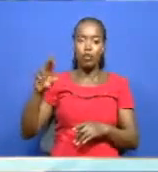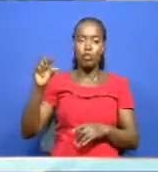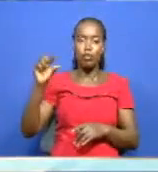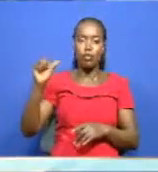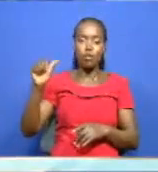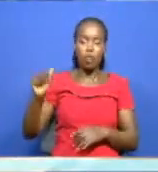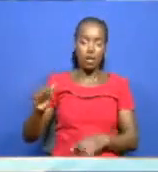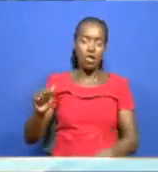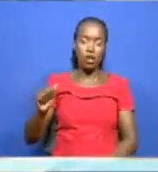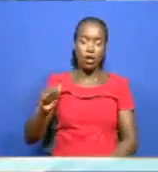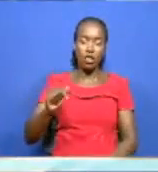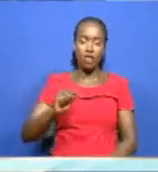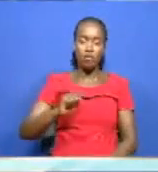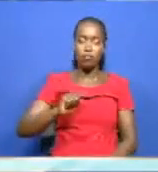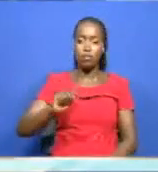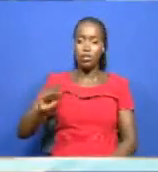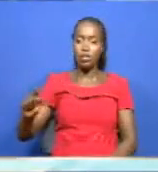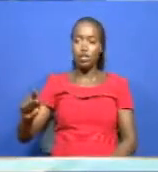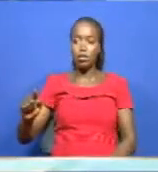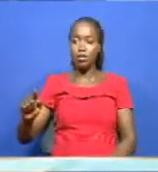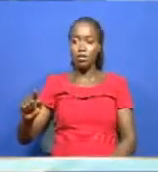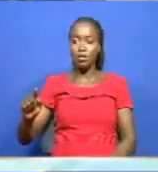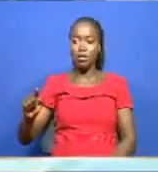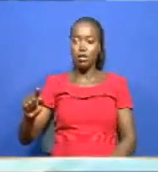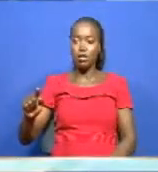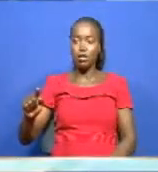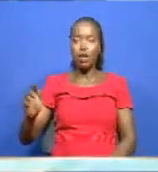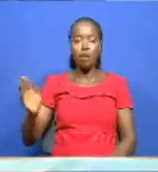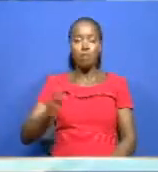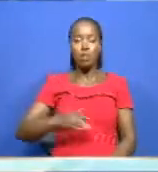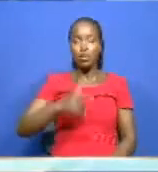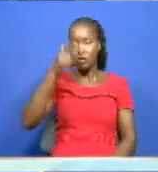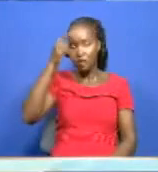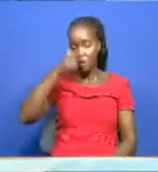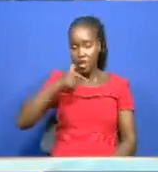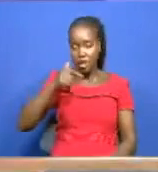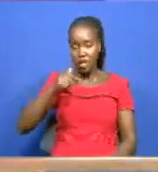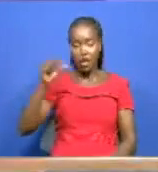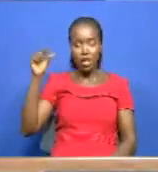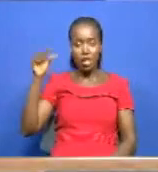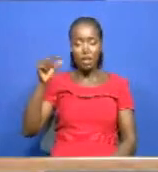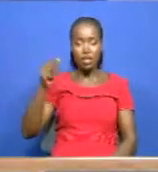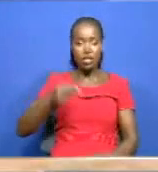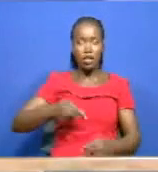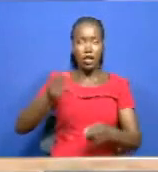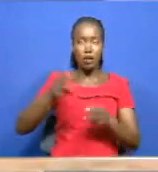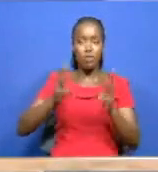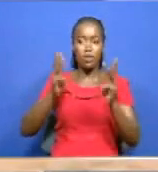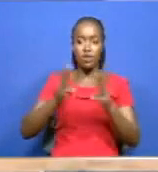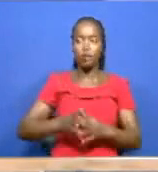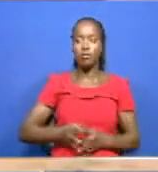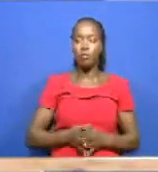Githima, Kangoki, Kisii and back to the Thika-Garissa Highway.